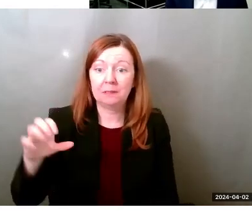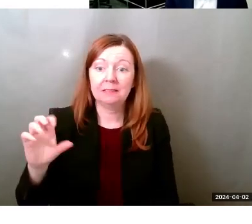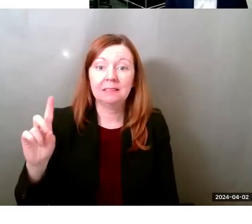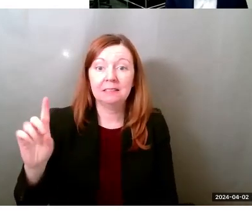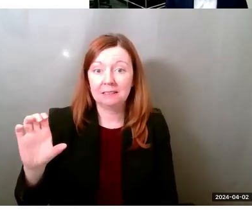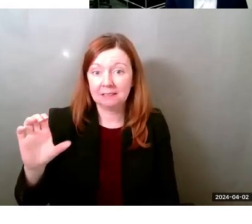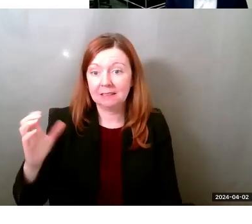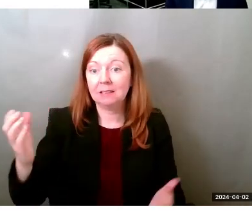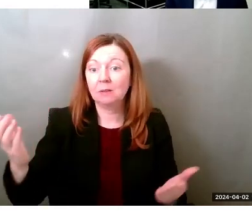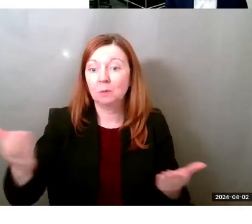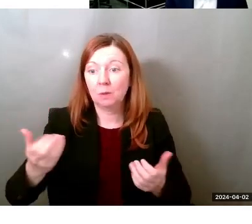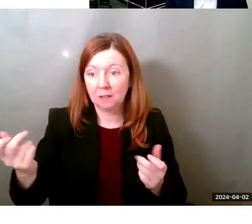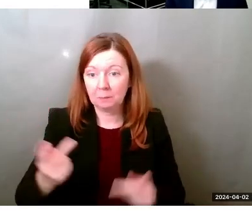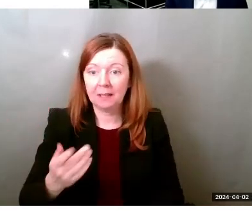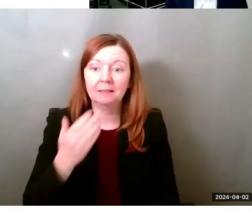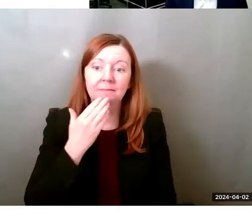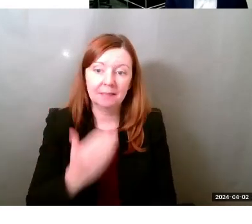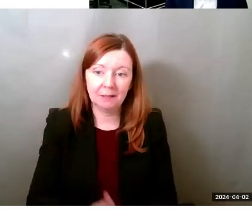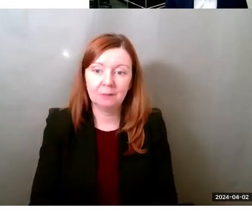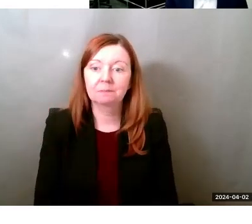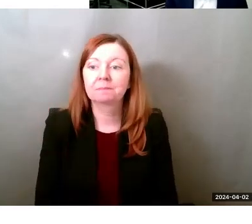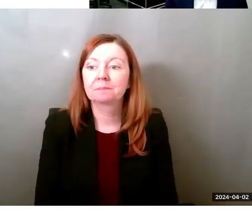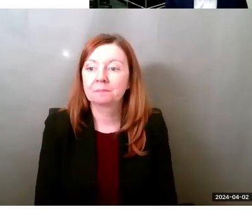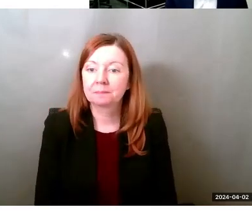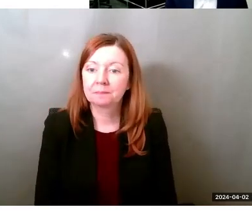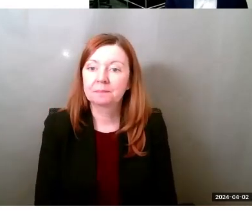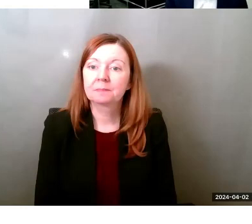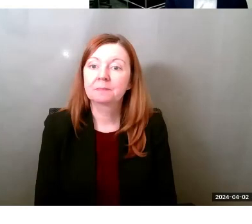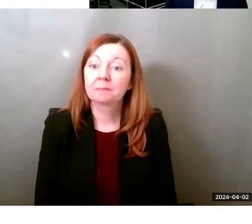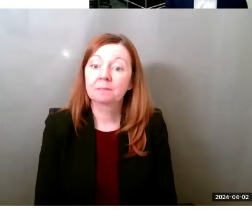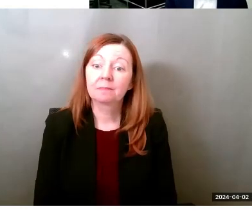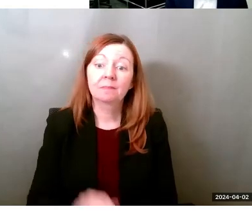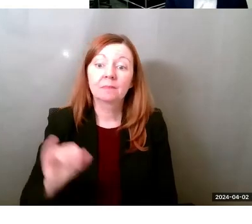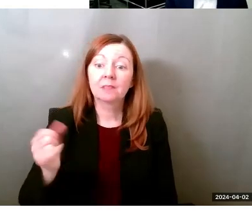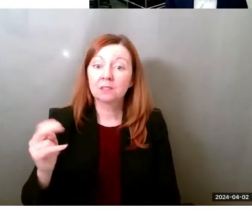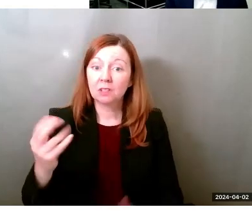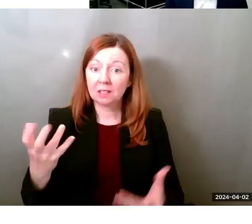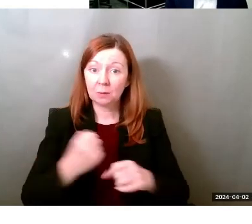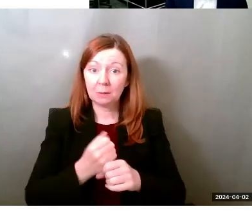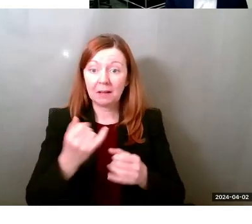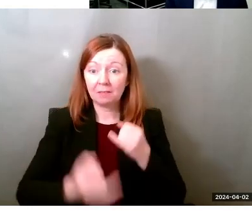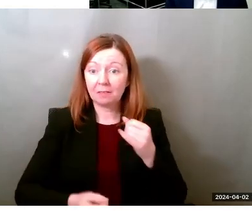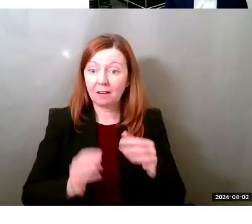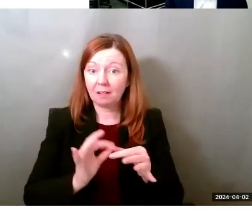John. Thank you, Alex. John, would you like to make a final comment?